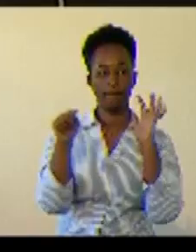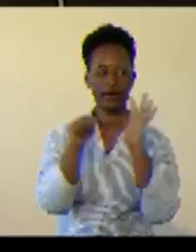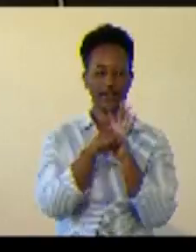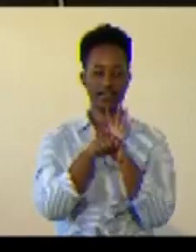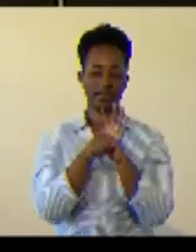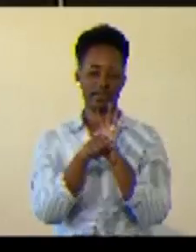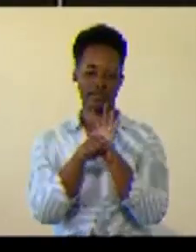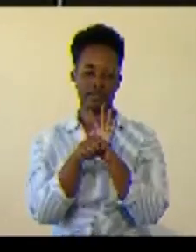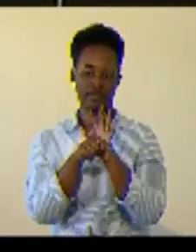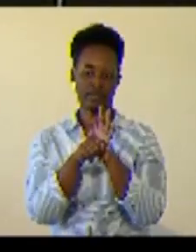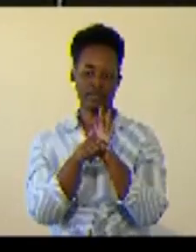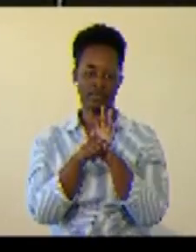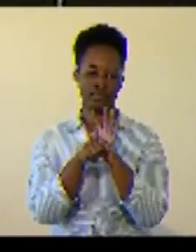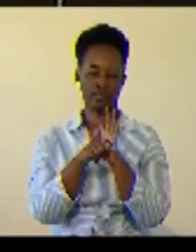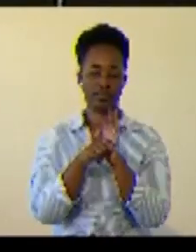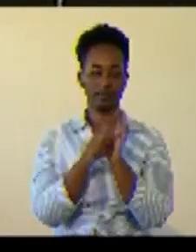ions.